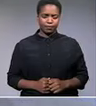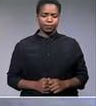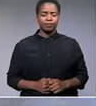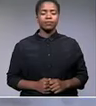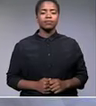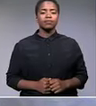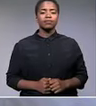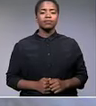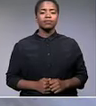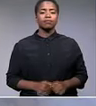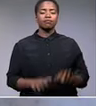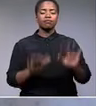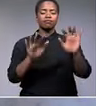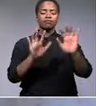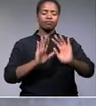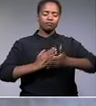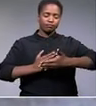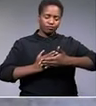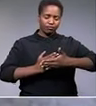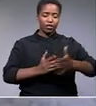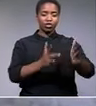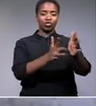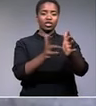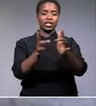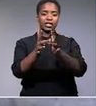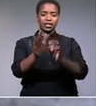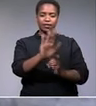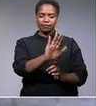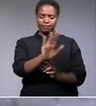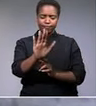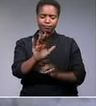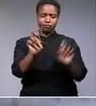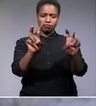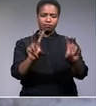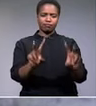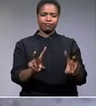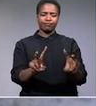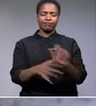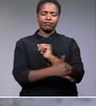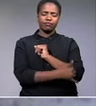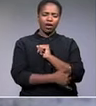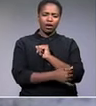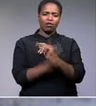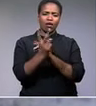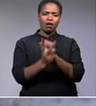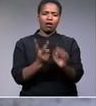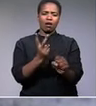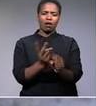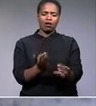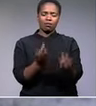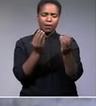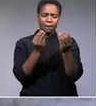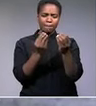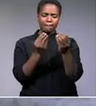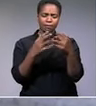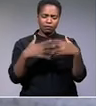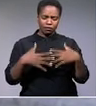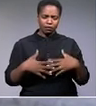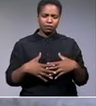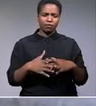May the child Jesus allow the beloved and beleaguered country of Syria once again to find fraternity after these